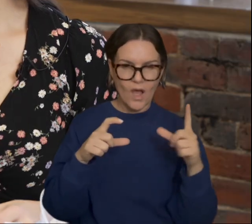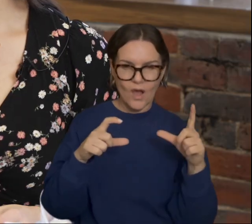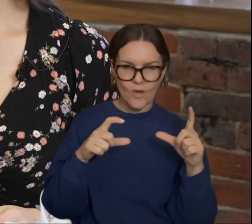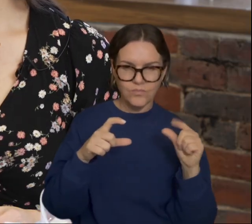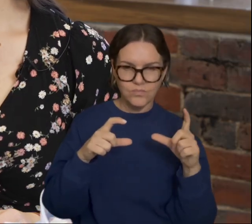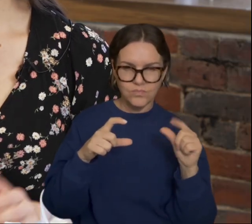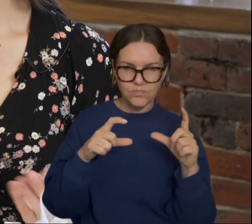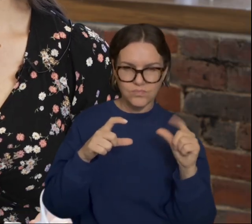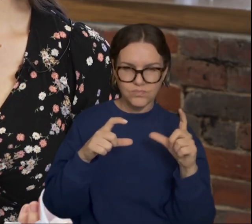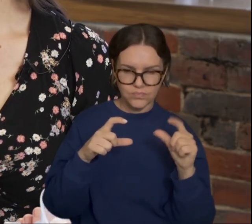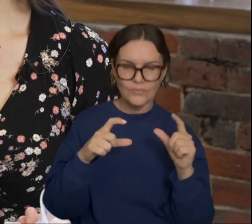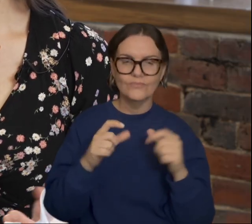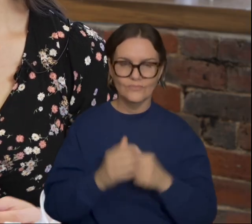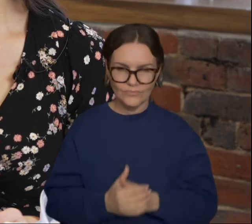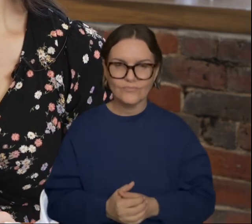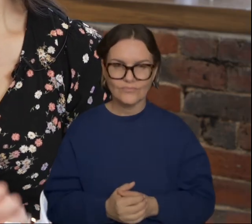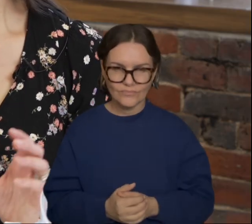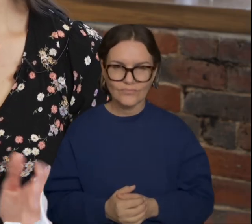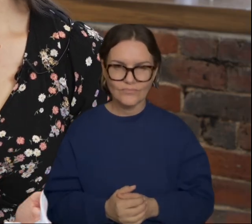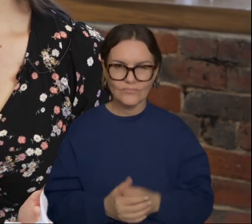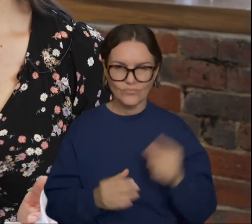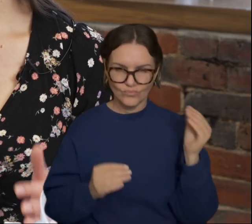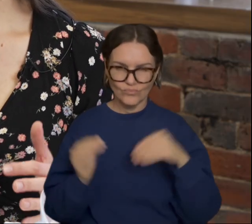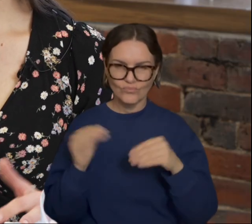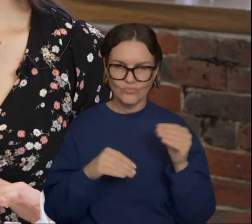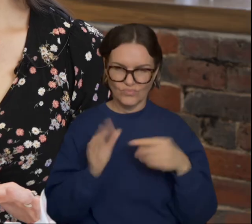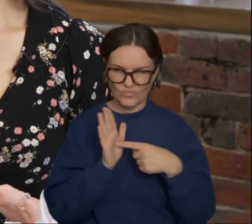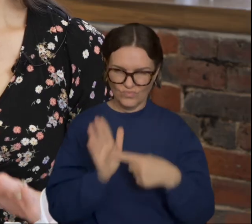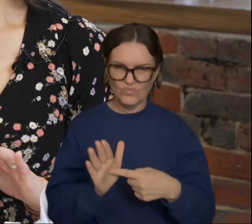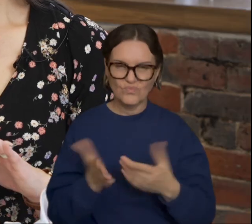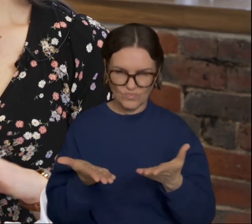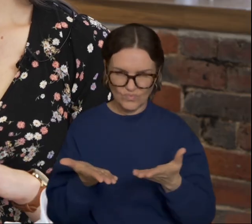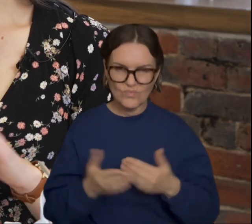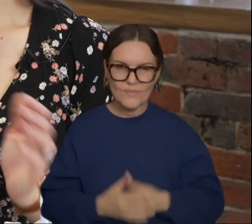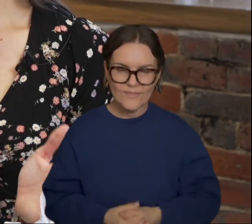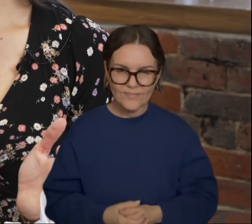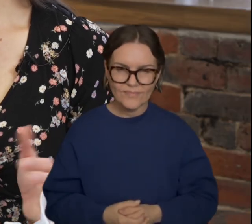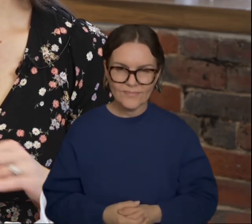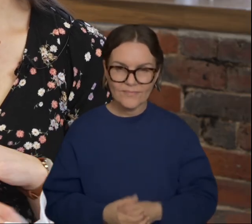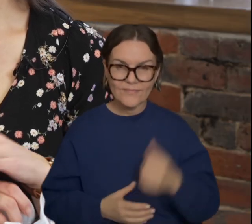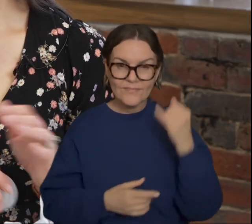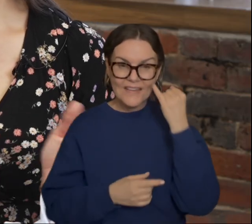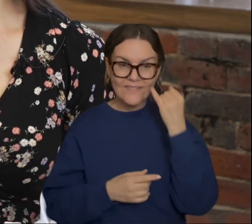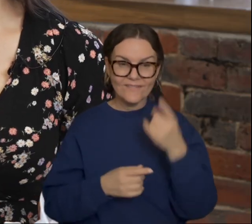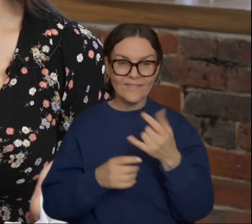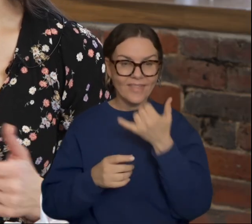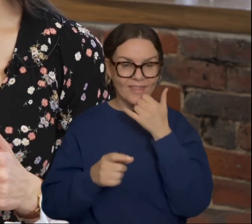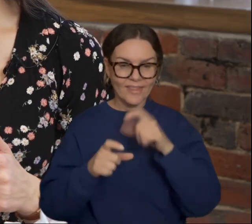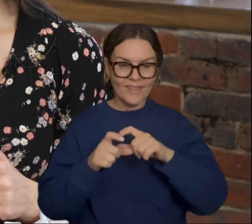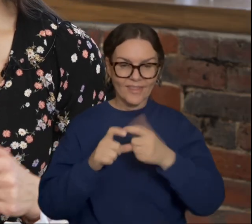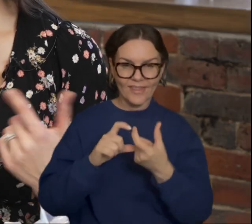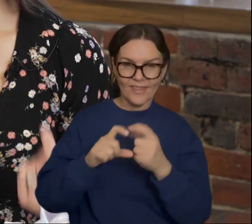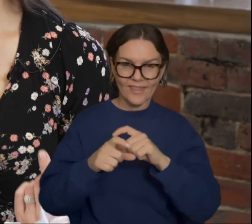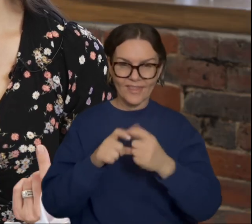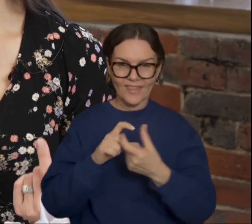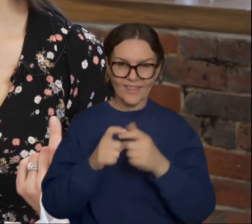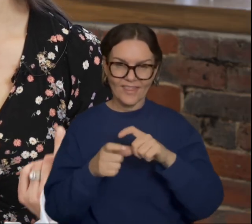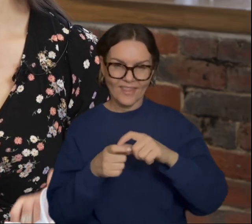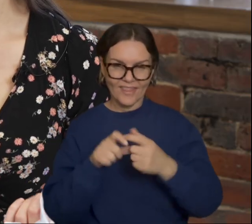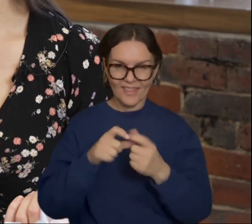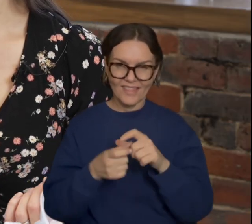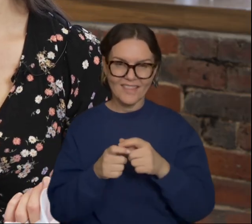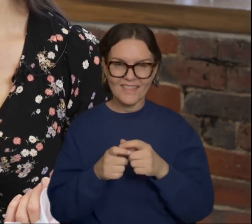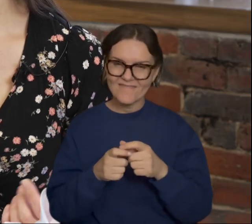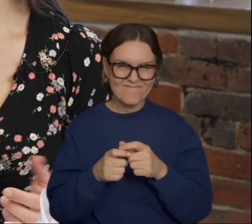then you have one white soft silicone piece. To assemble it, I want to show you how to assemble it correctly, because if you assemble it backwards, it can fall apart